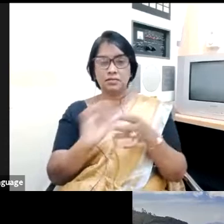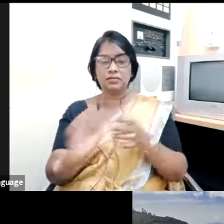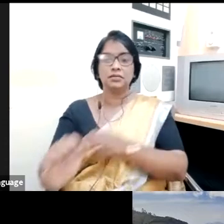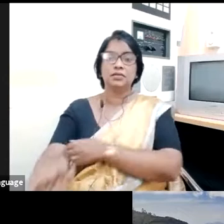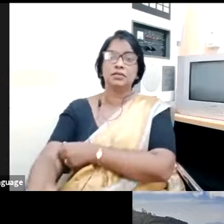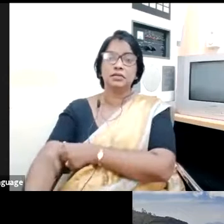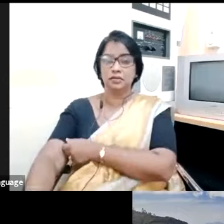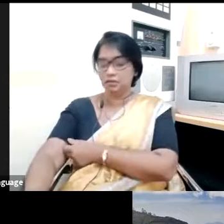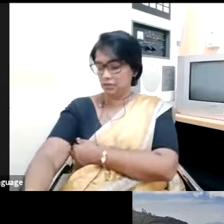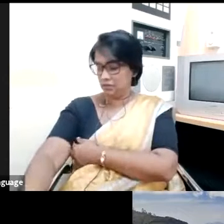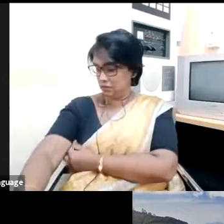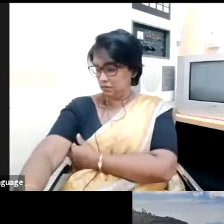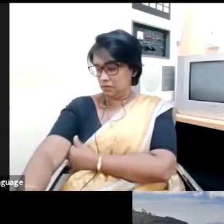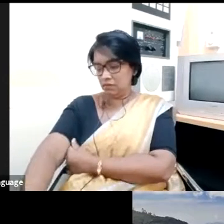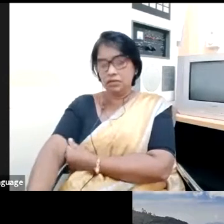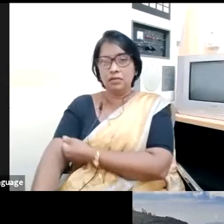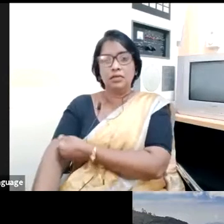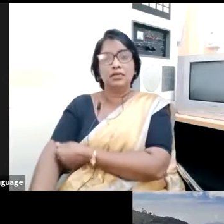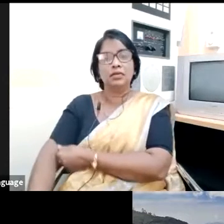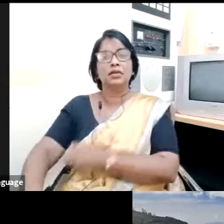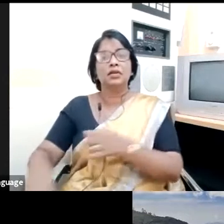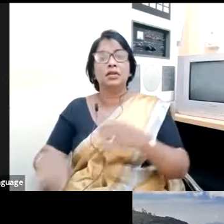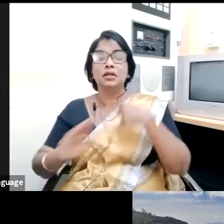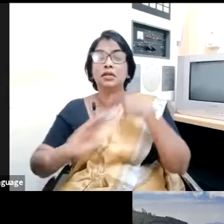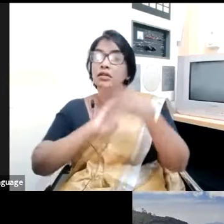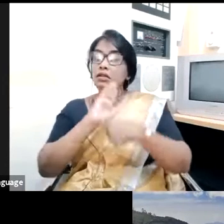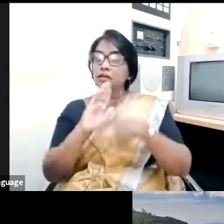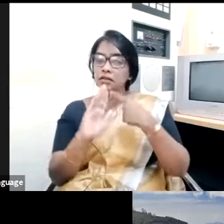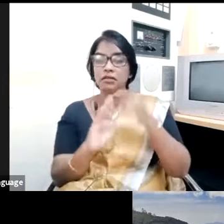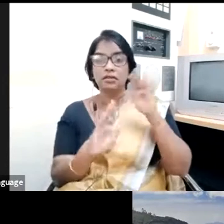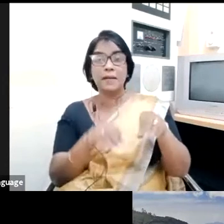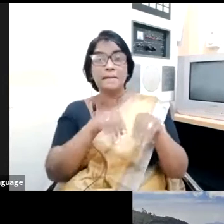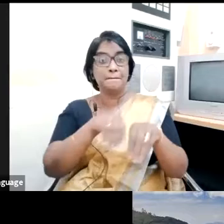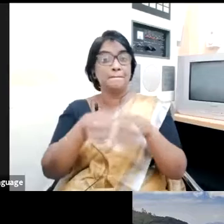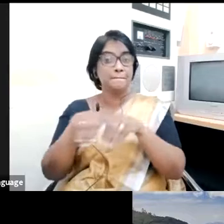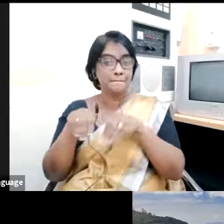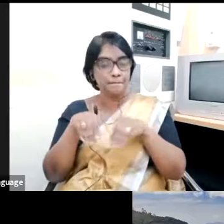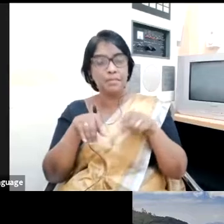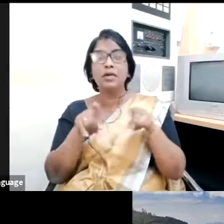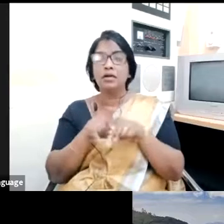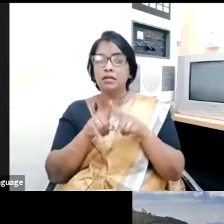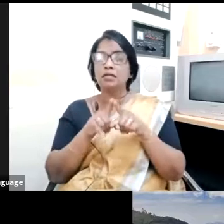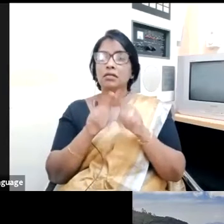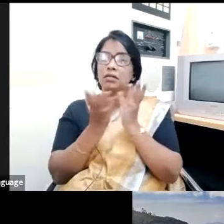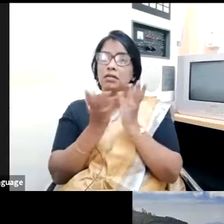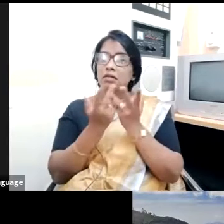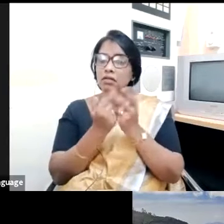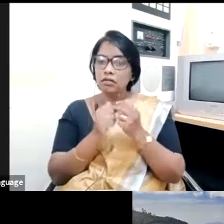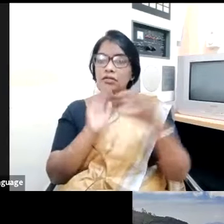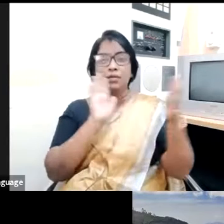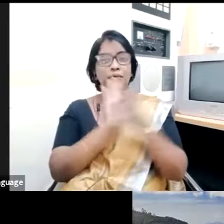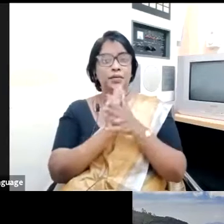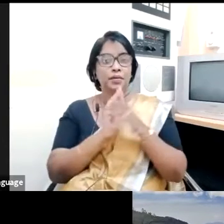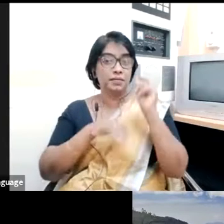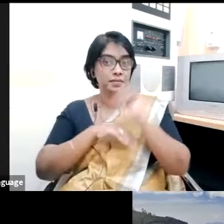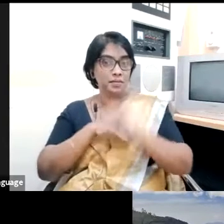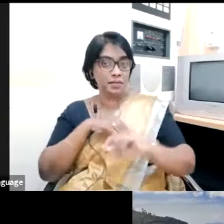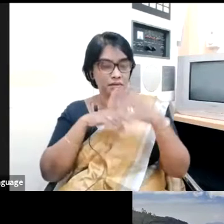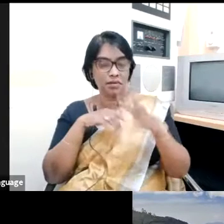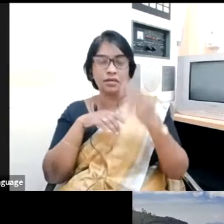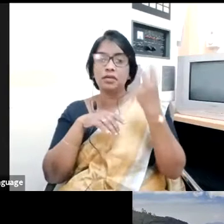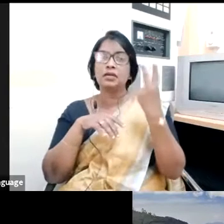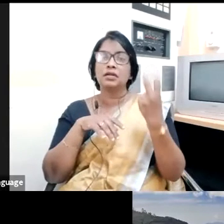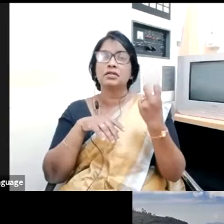indigenous plants the Devons and St. Clair Falls area. And in 2020, the 1 million tree program